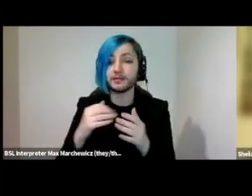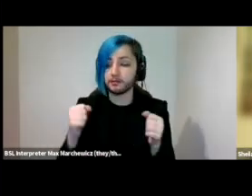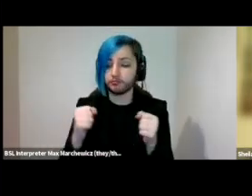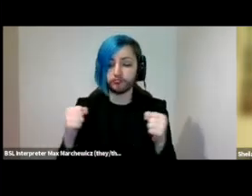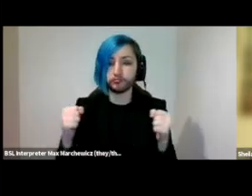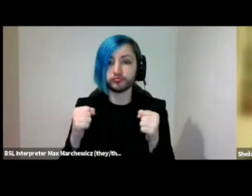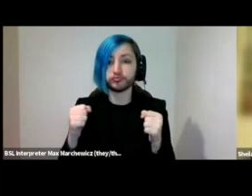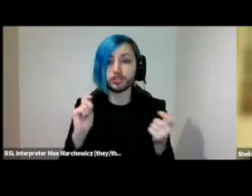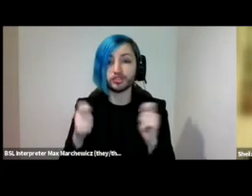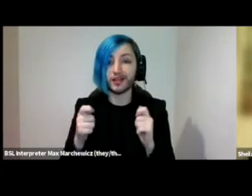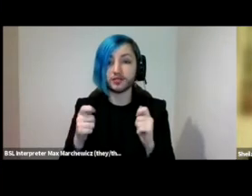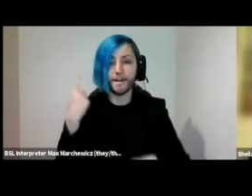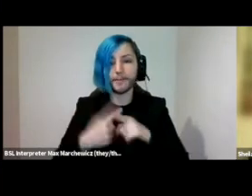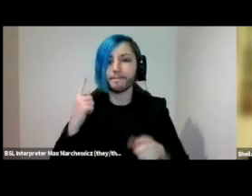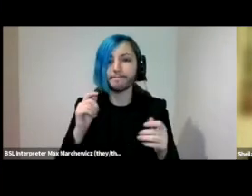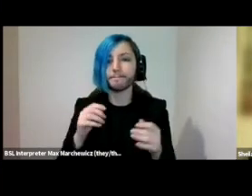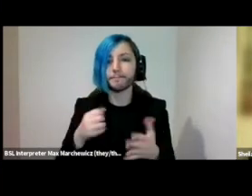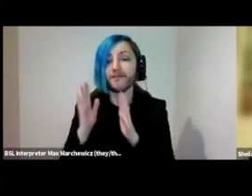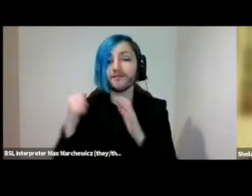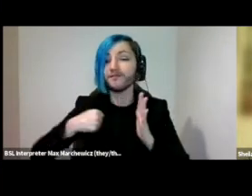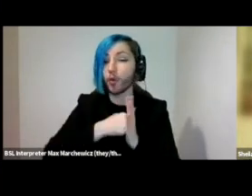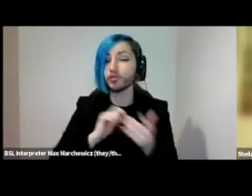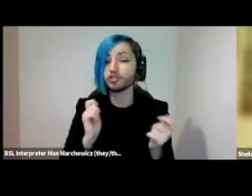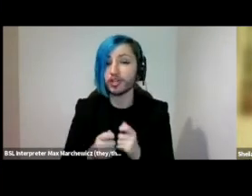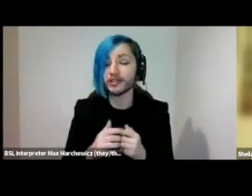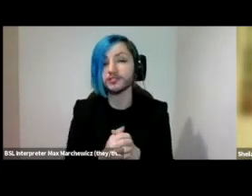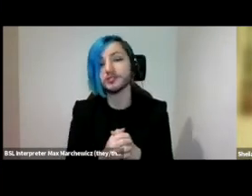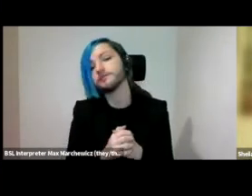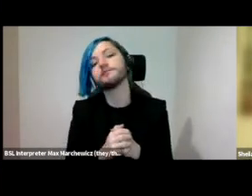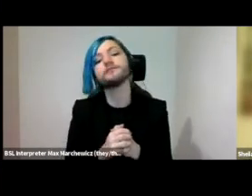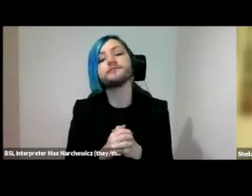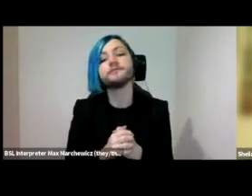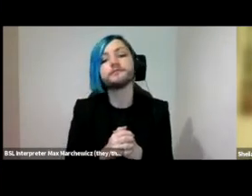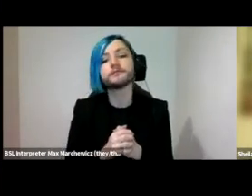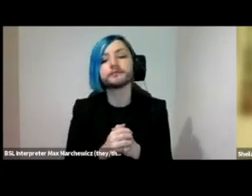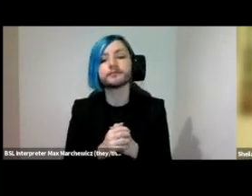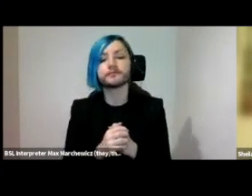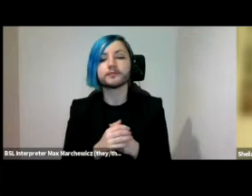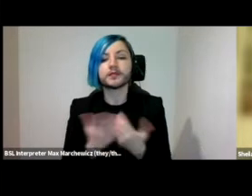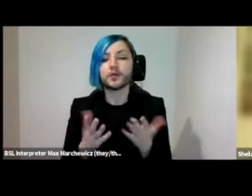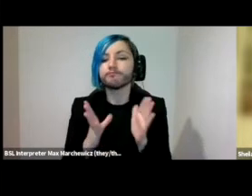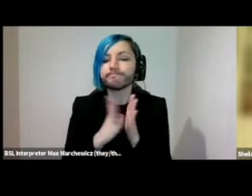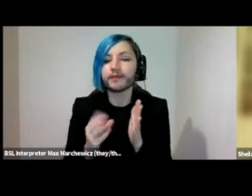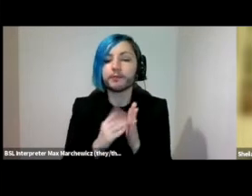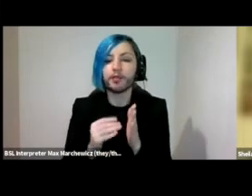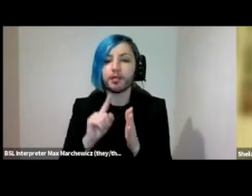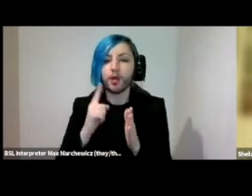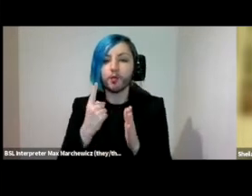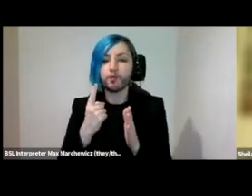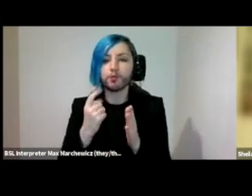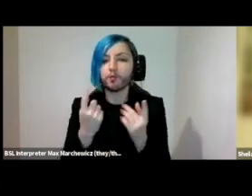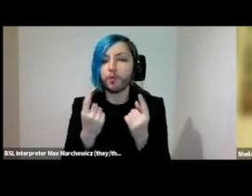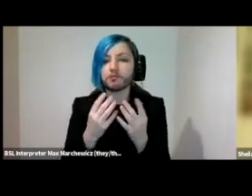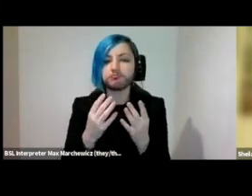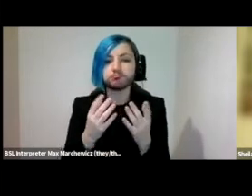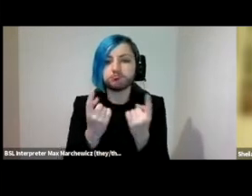changes. In the limit, if one of those objects thus is, say, here on the surface of the Earth, and the other one is a star on